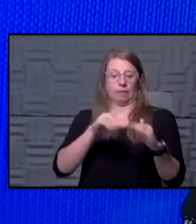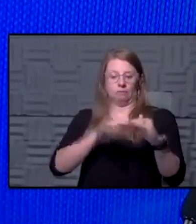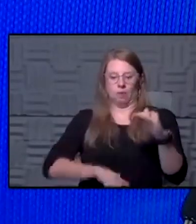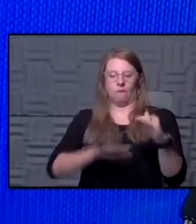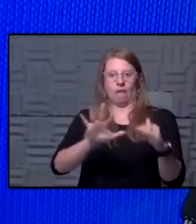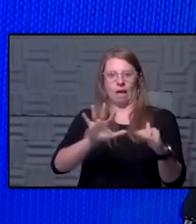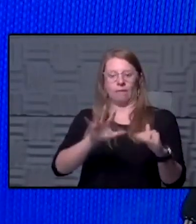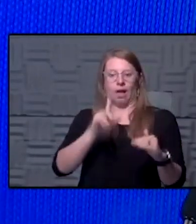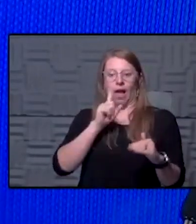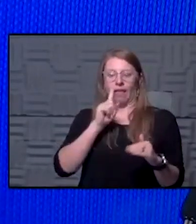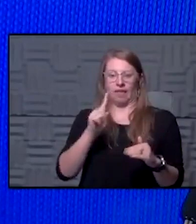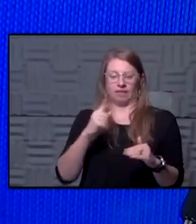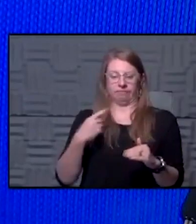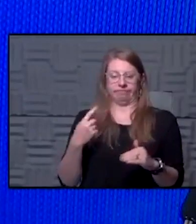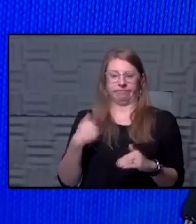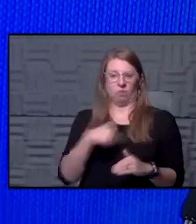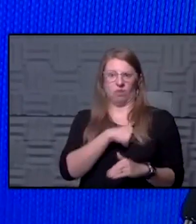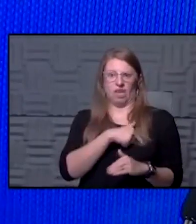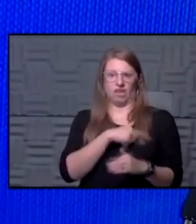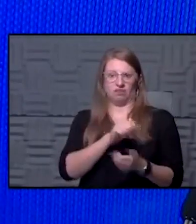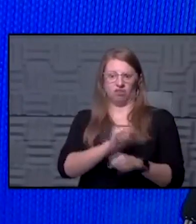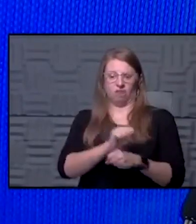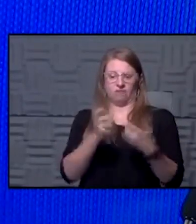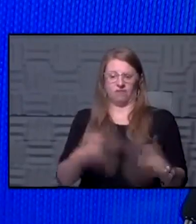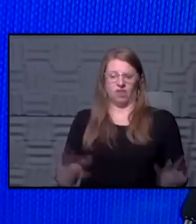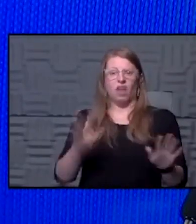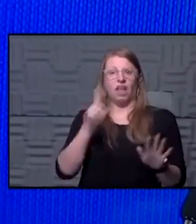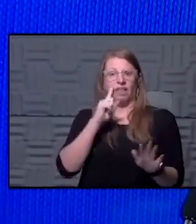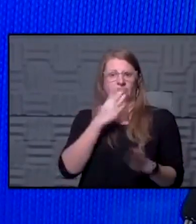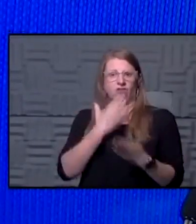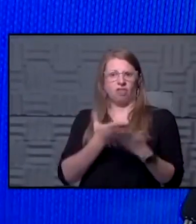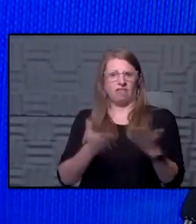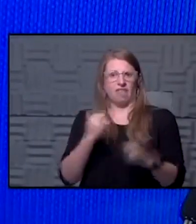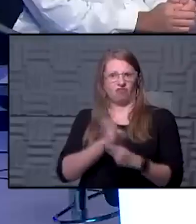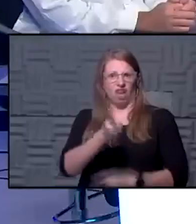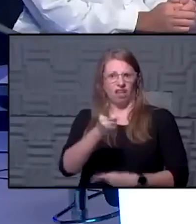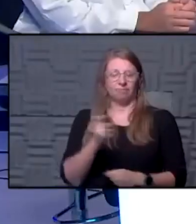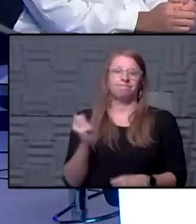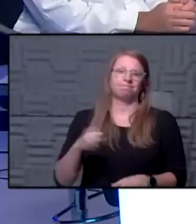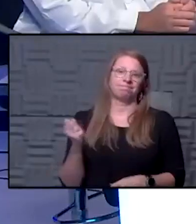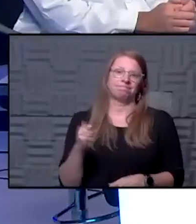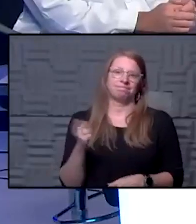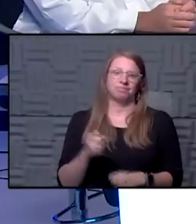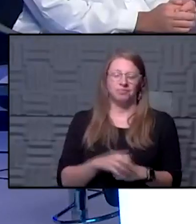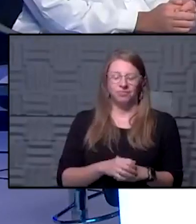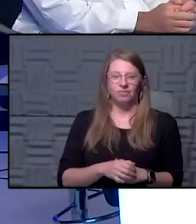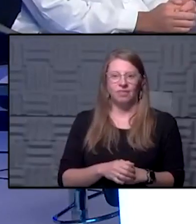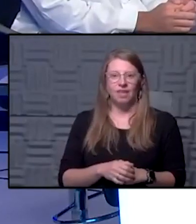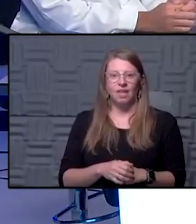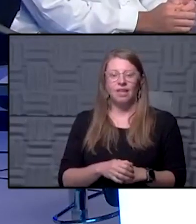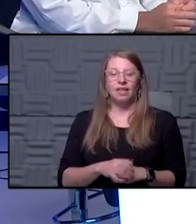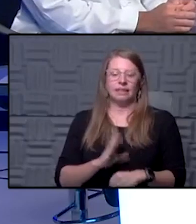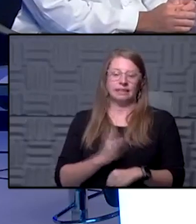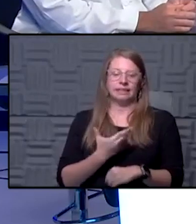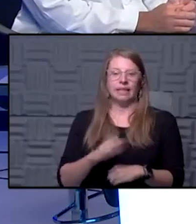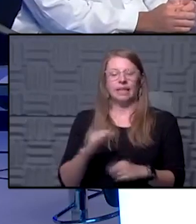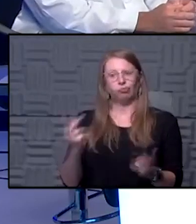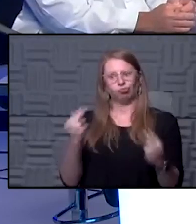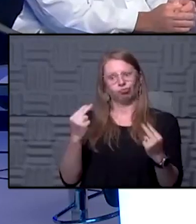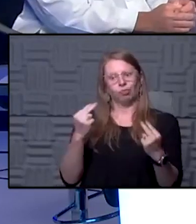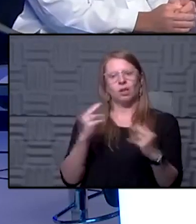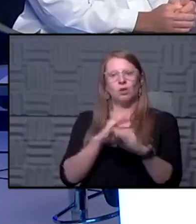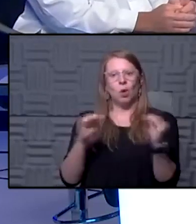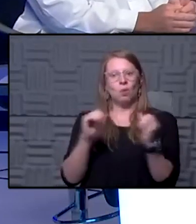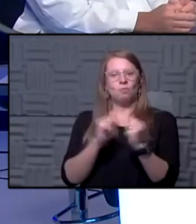I think you and I are out of a job in here, and I think that's probably a really good thing for the public, don't you think? Absolutely. They don't have to hear us singing or watching any more